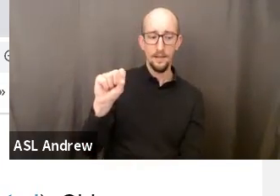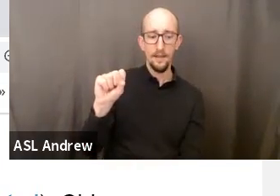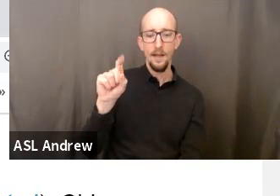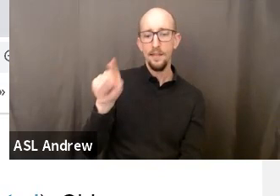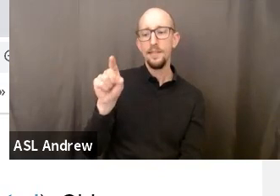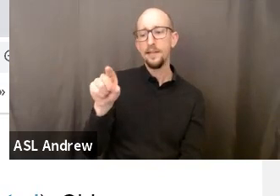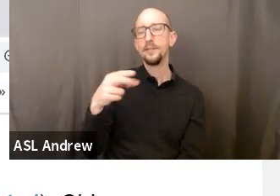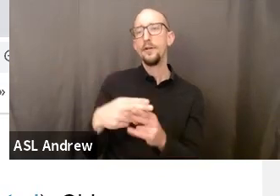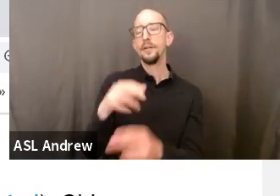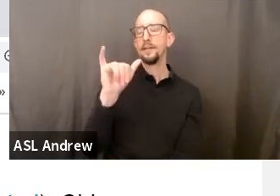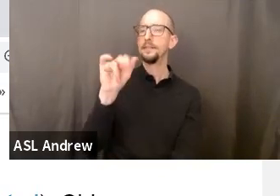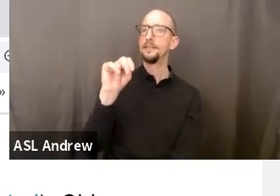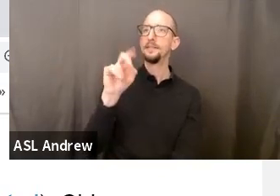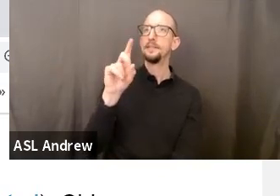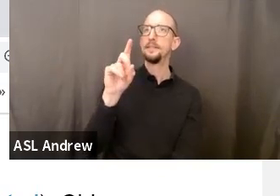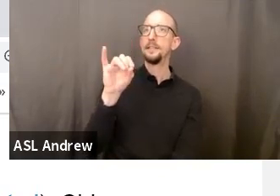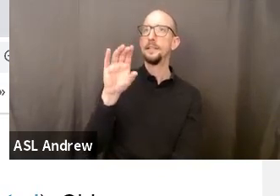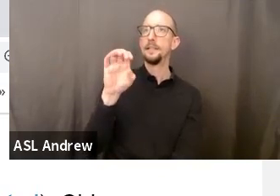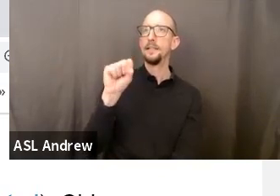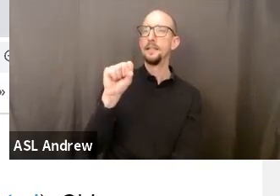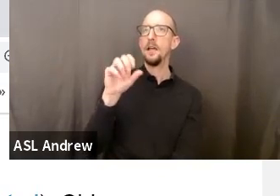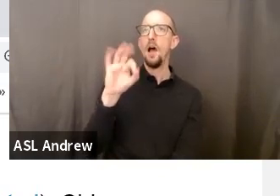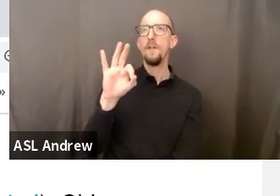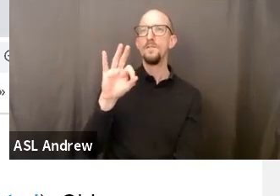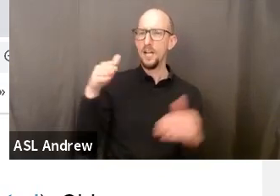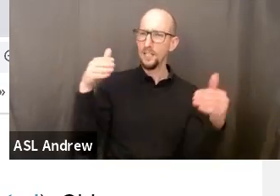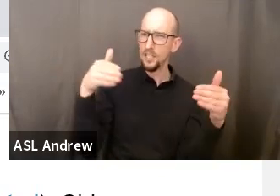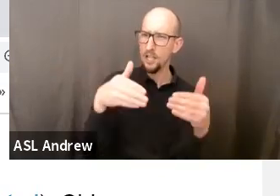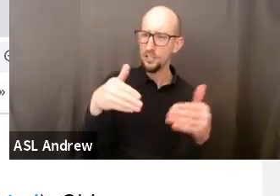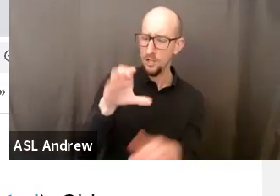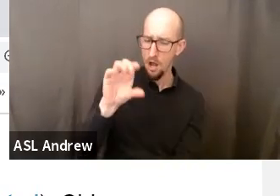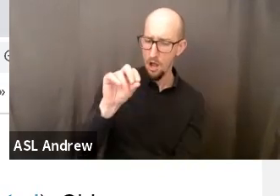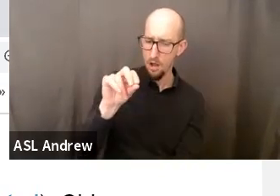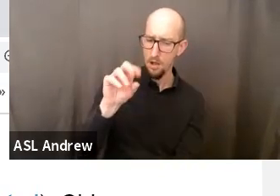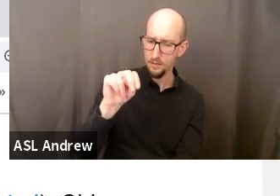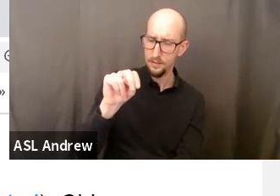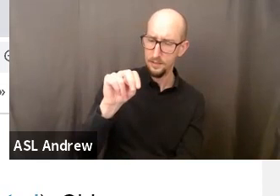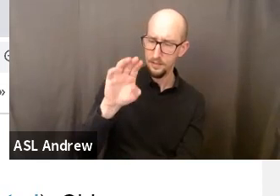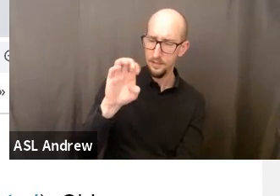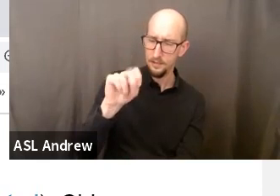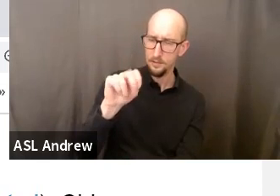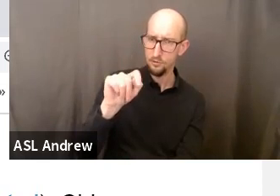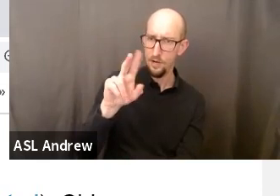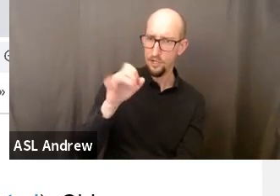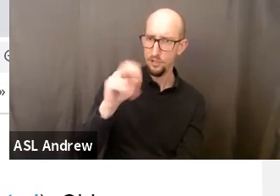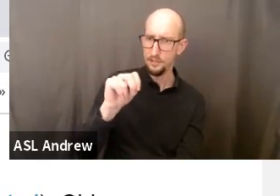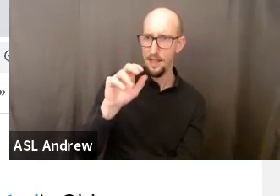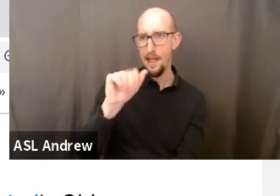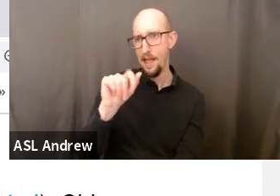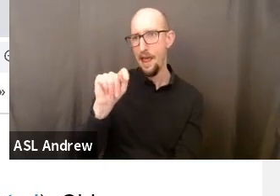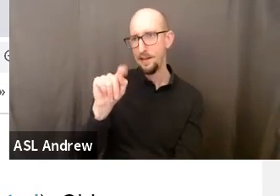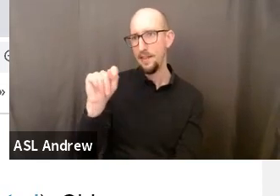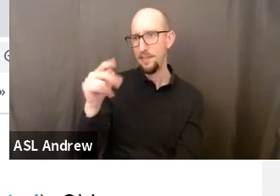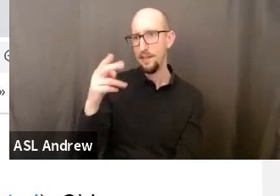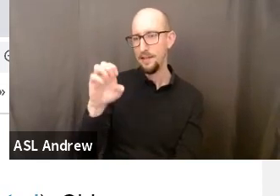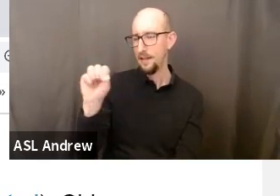of concentration at the extremes, ICE. And that